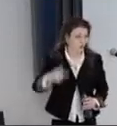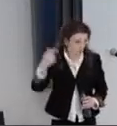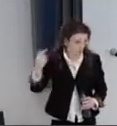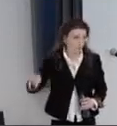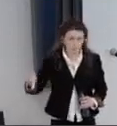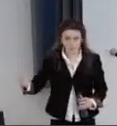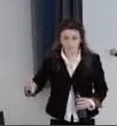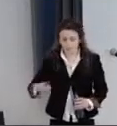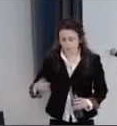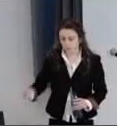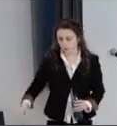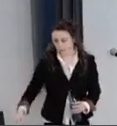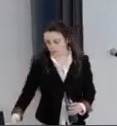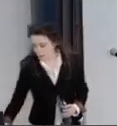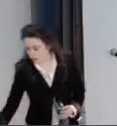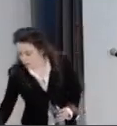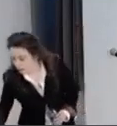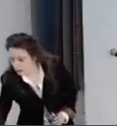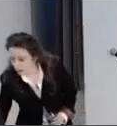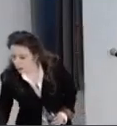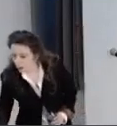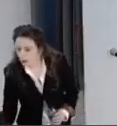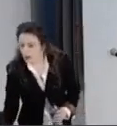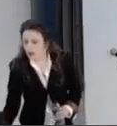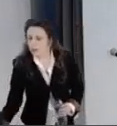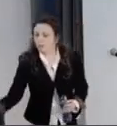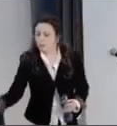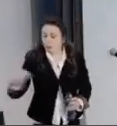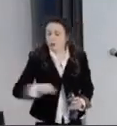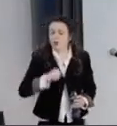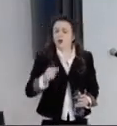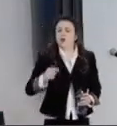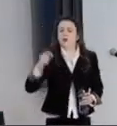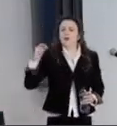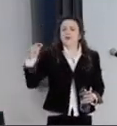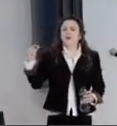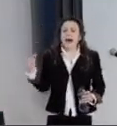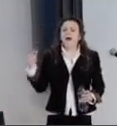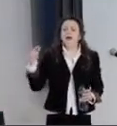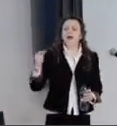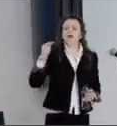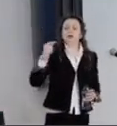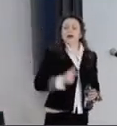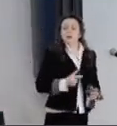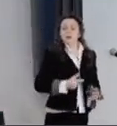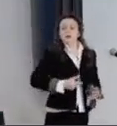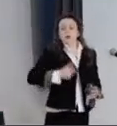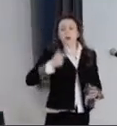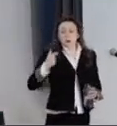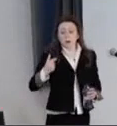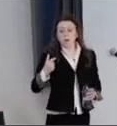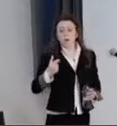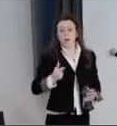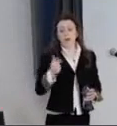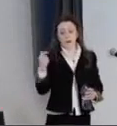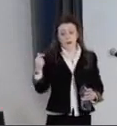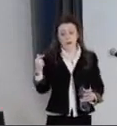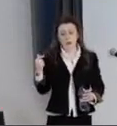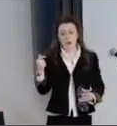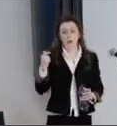kinds, namely fez and claws, but also knowledge of whether the apparently natural elements are real,